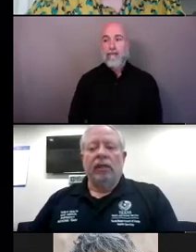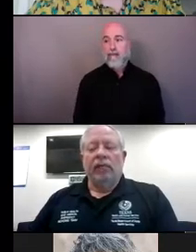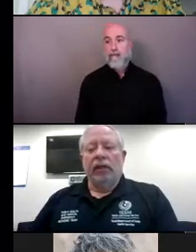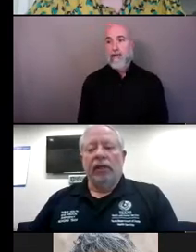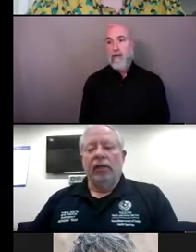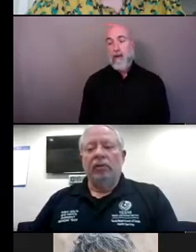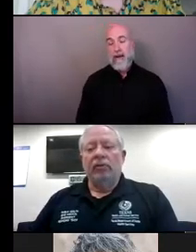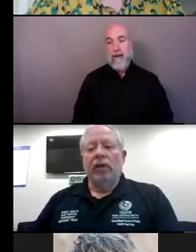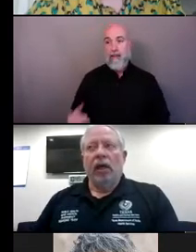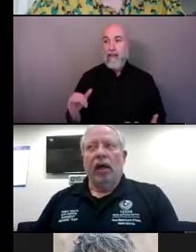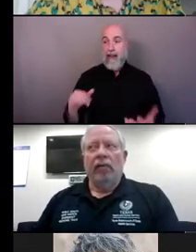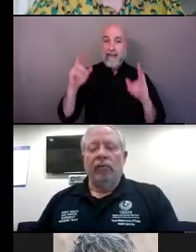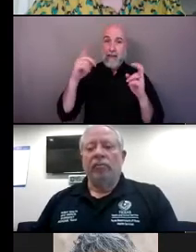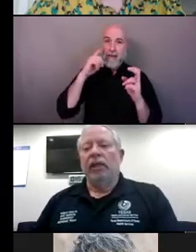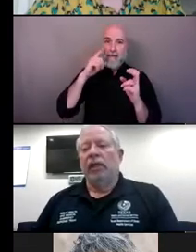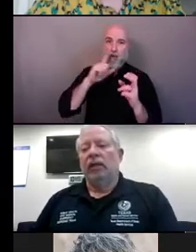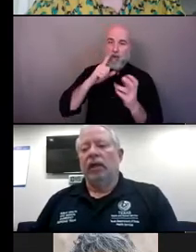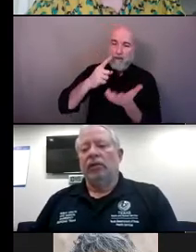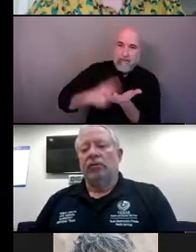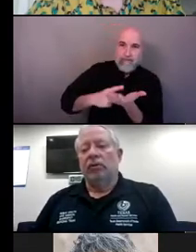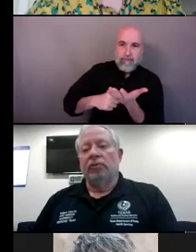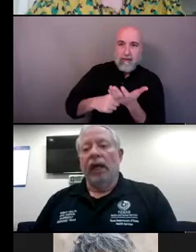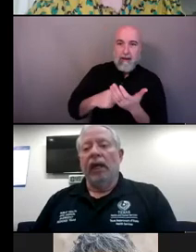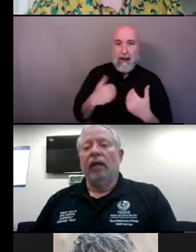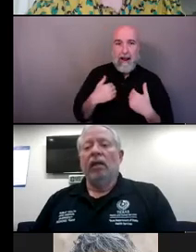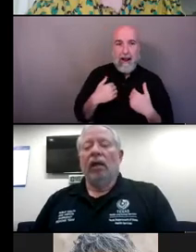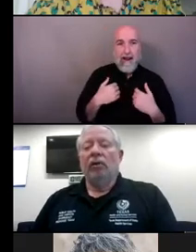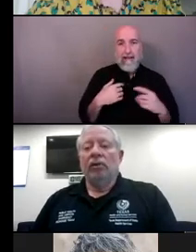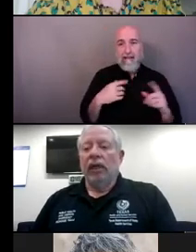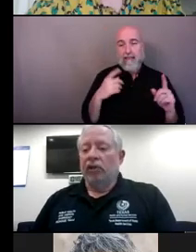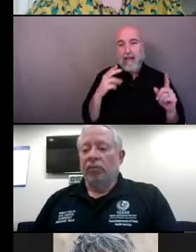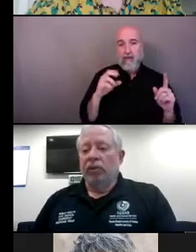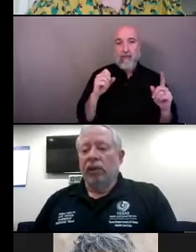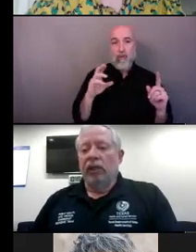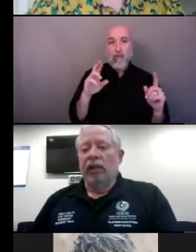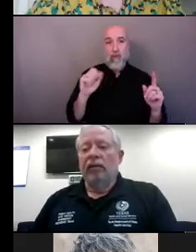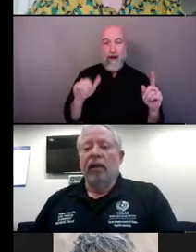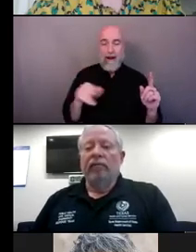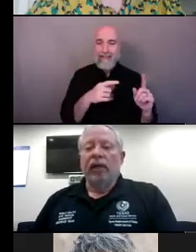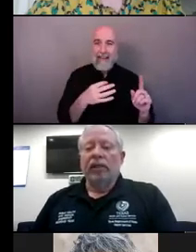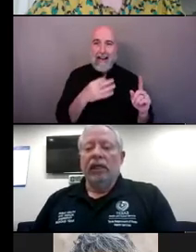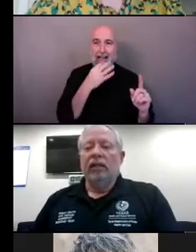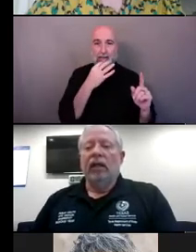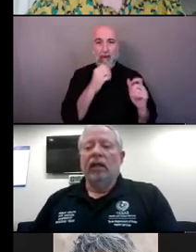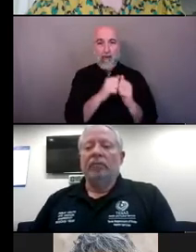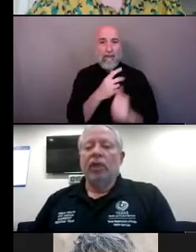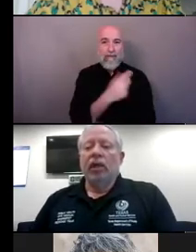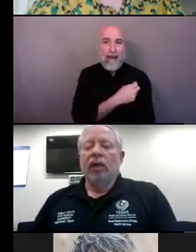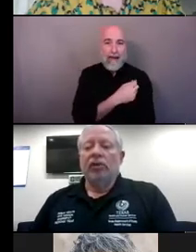intense scientific interest. I have with me Dr. Saroj Ray, who's an expert in